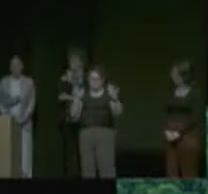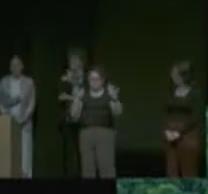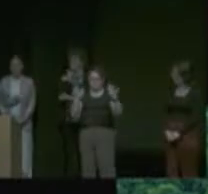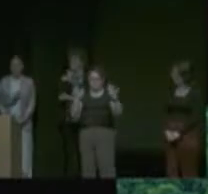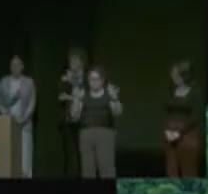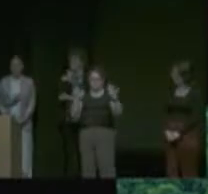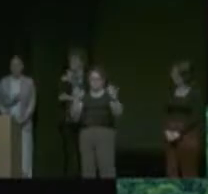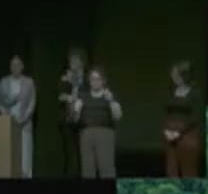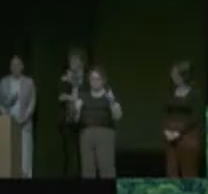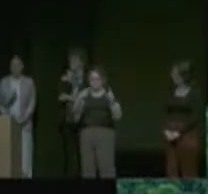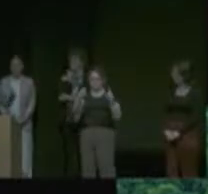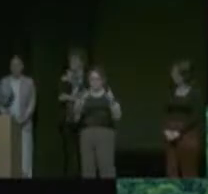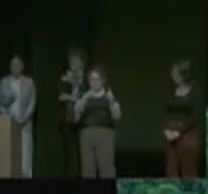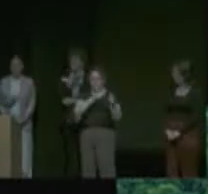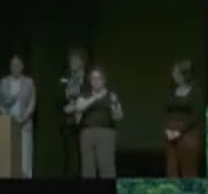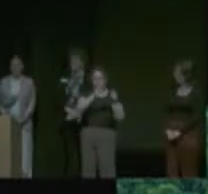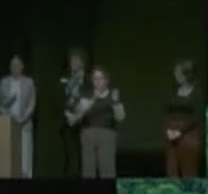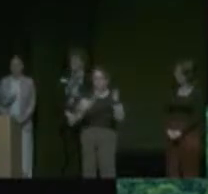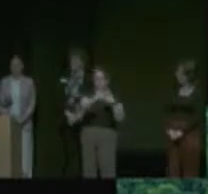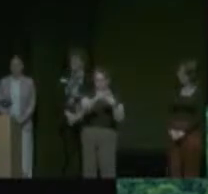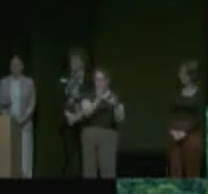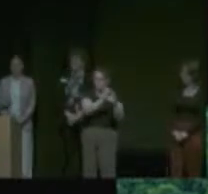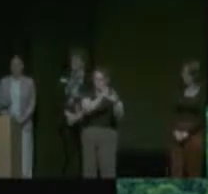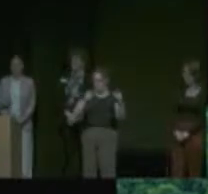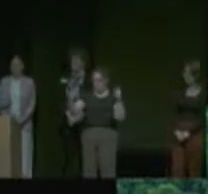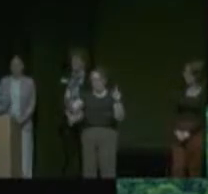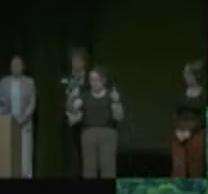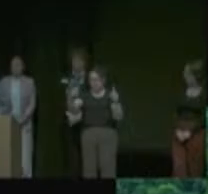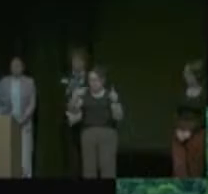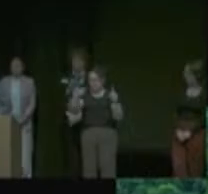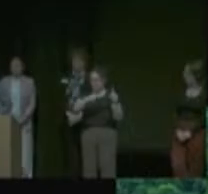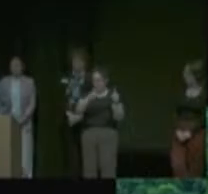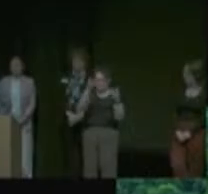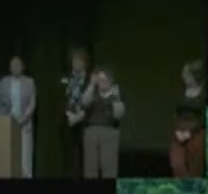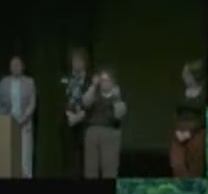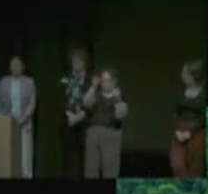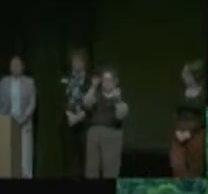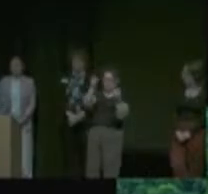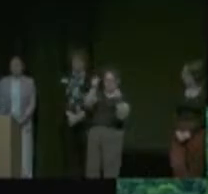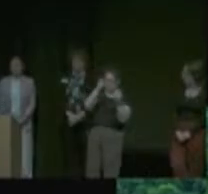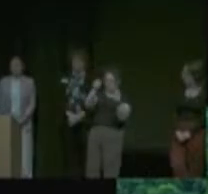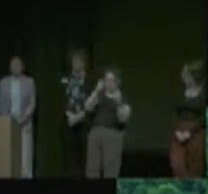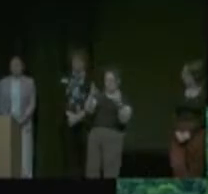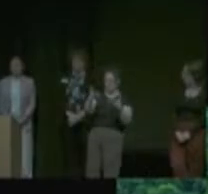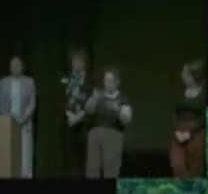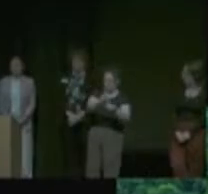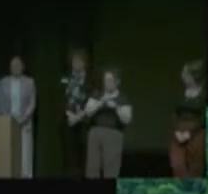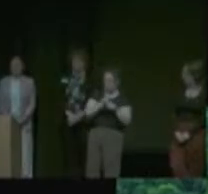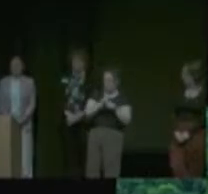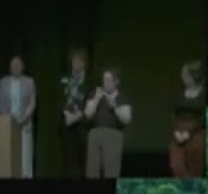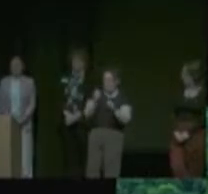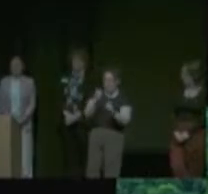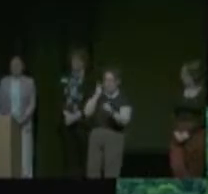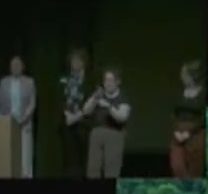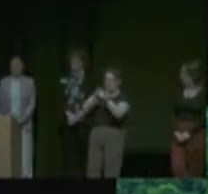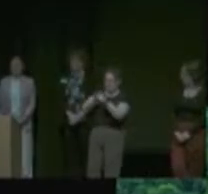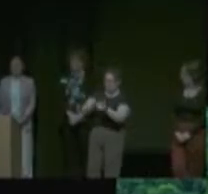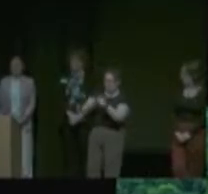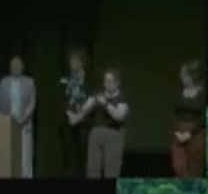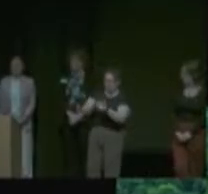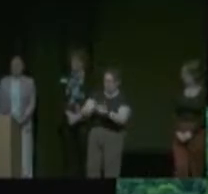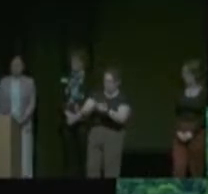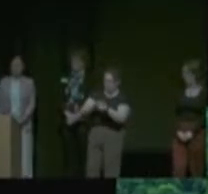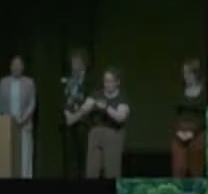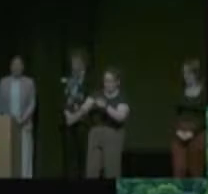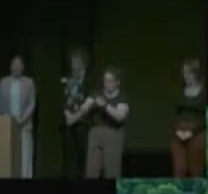to a control room in our trailers. So we'll have all that information in a control room that we'll see when pressures start to rise,